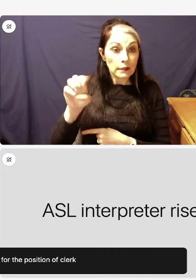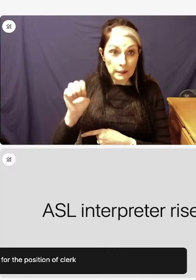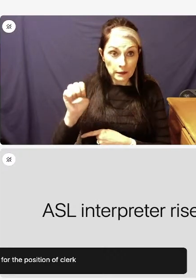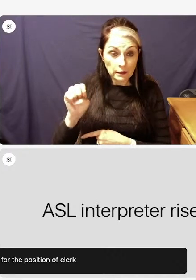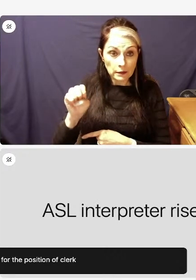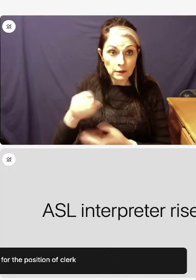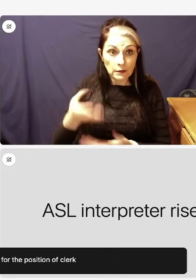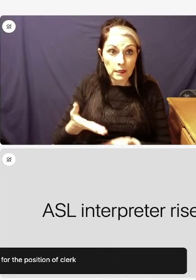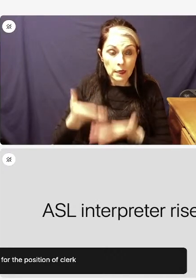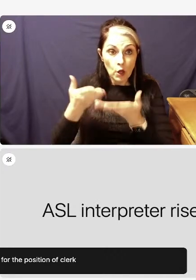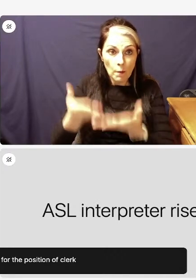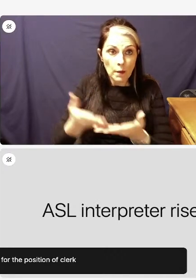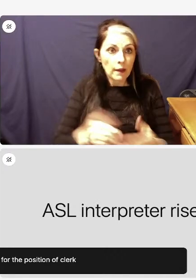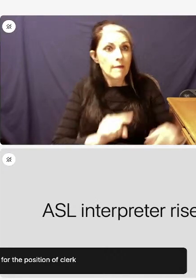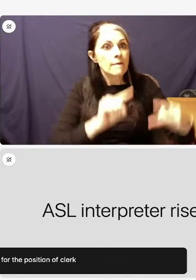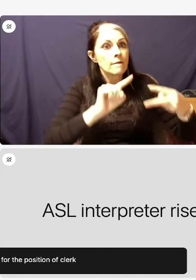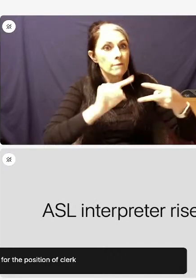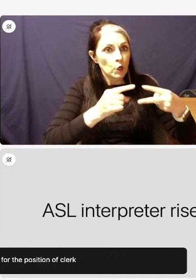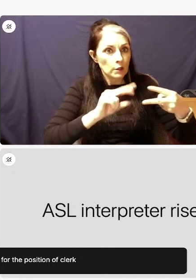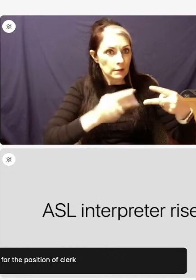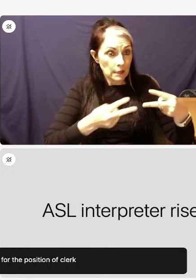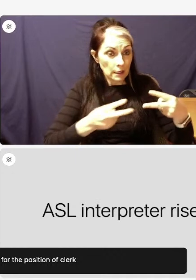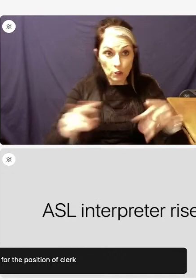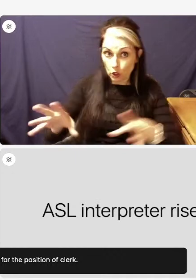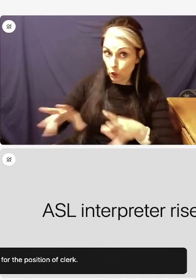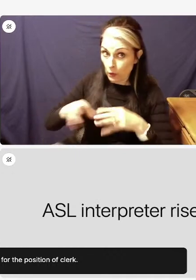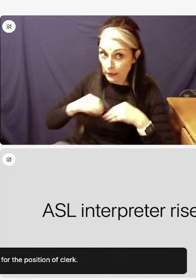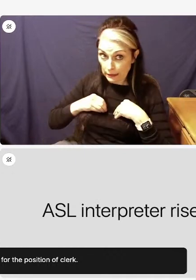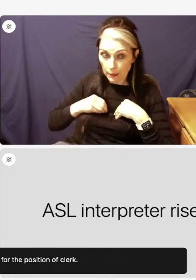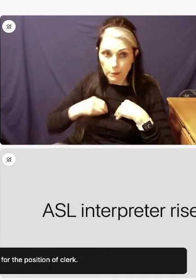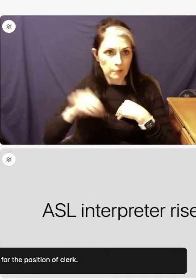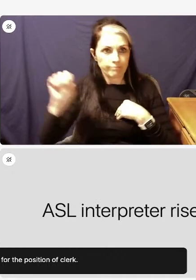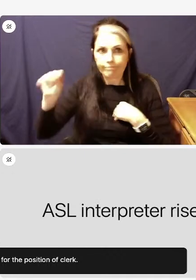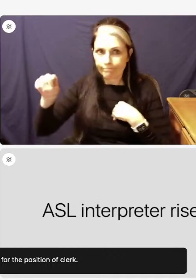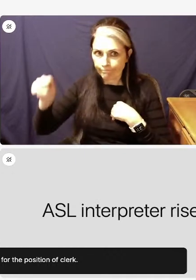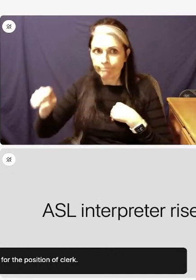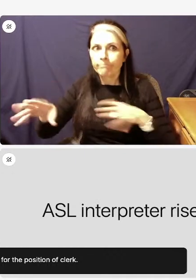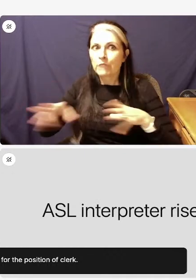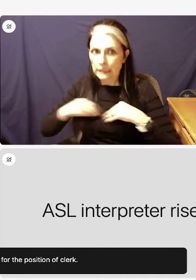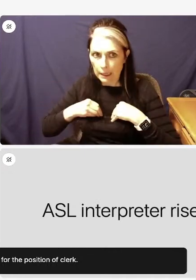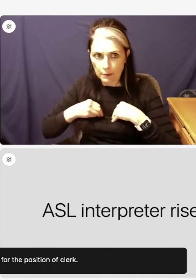second mr fuentes would you accept that nomination yes